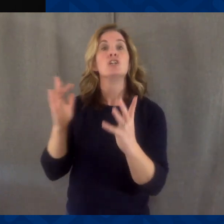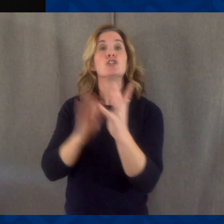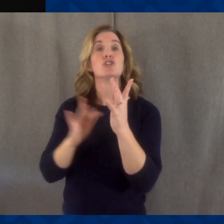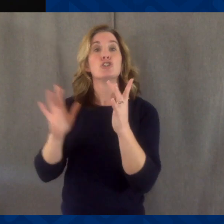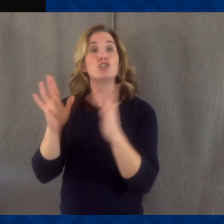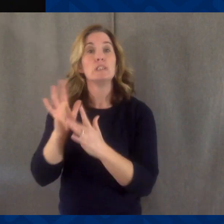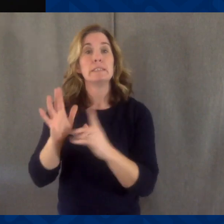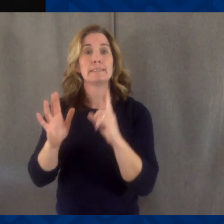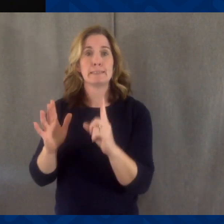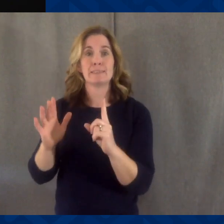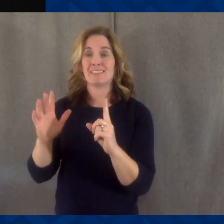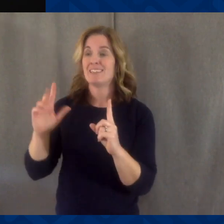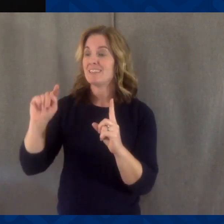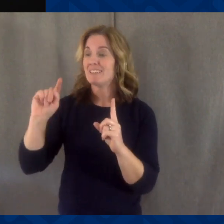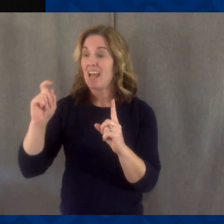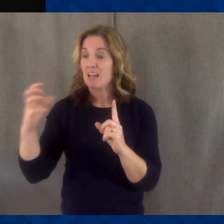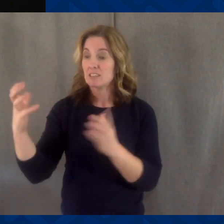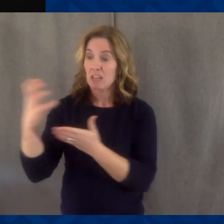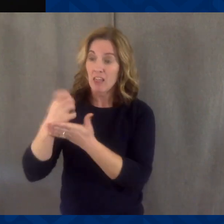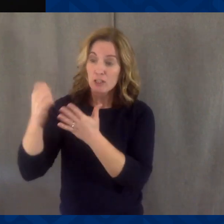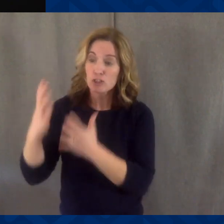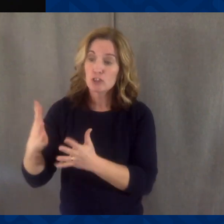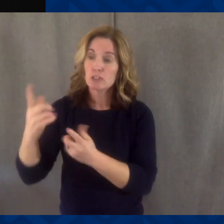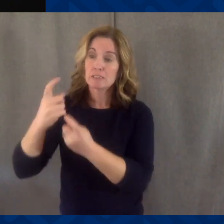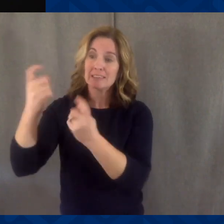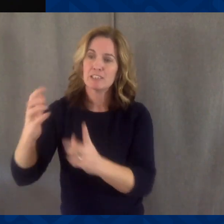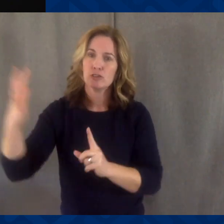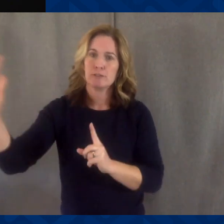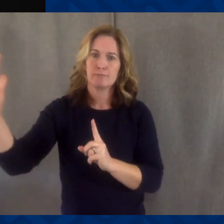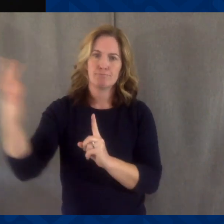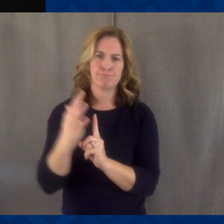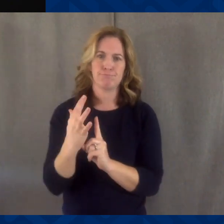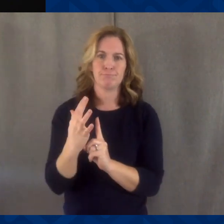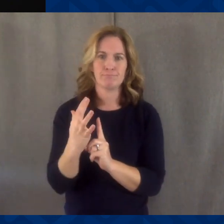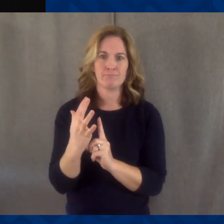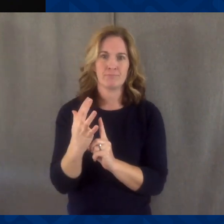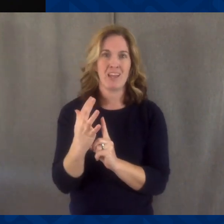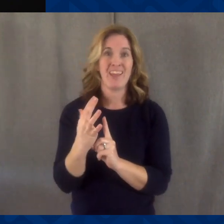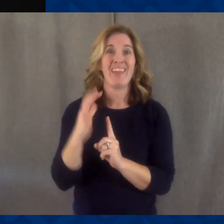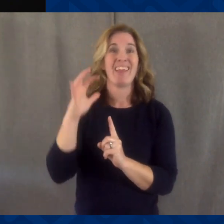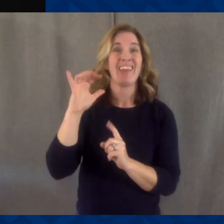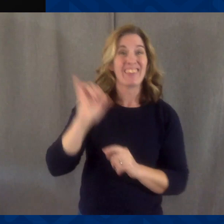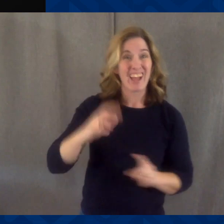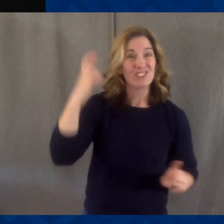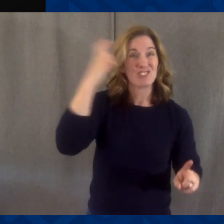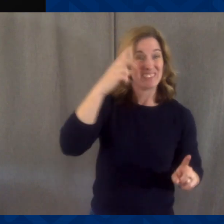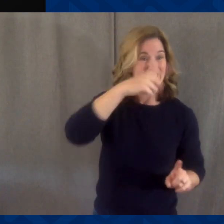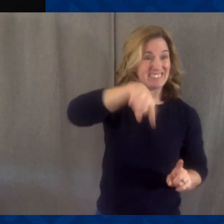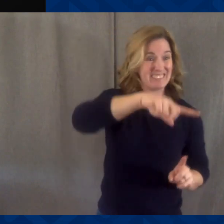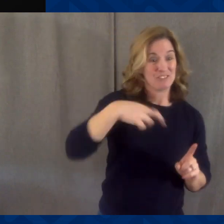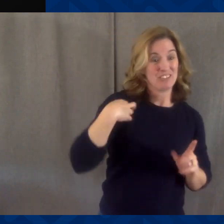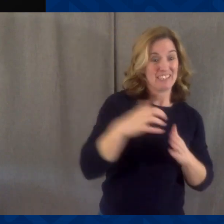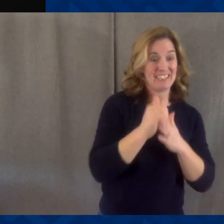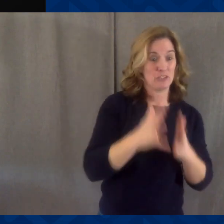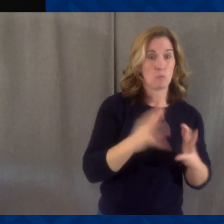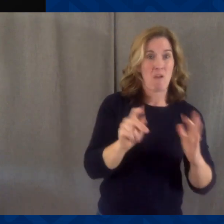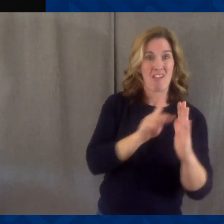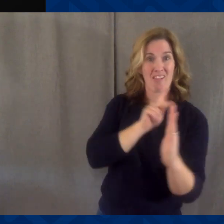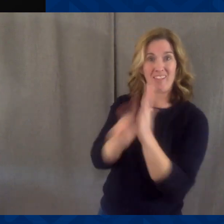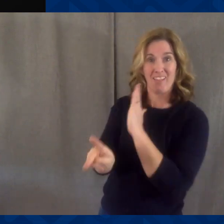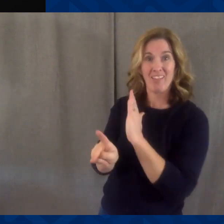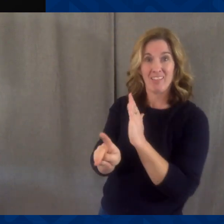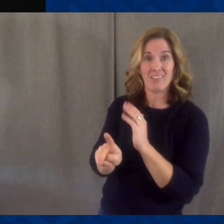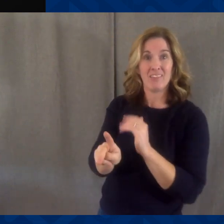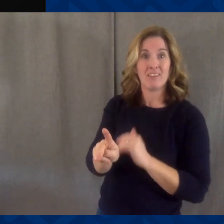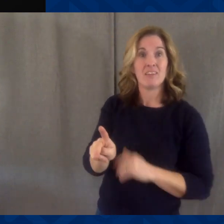near to Jesus. And this is why, y'all, they decided to kill him. Because Jesus welcomed those who